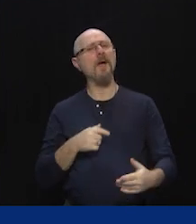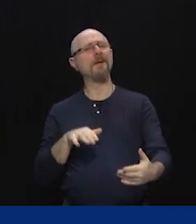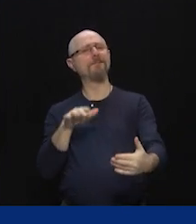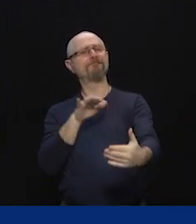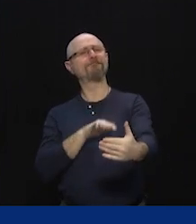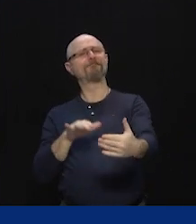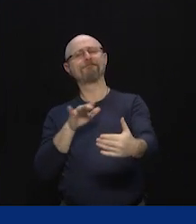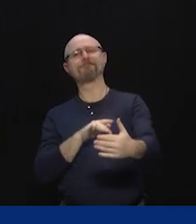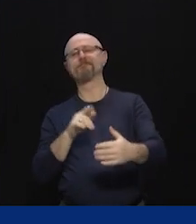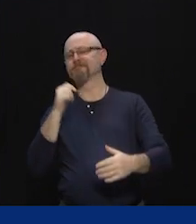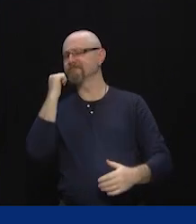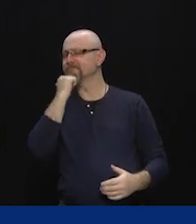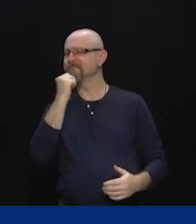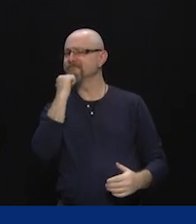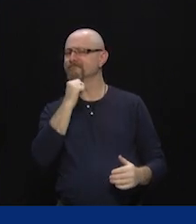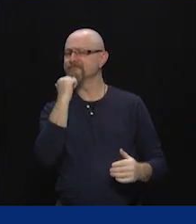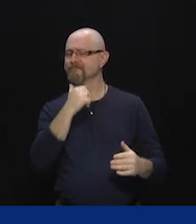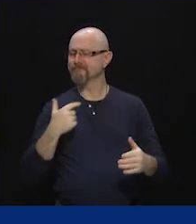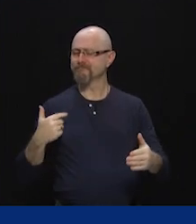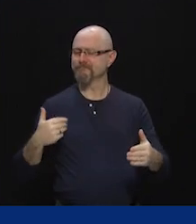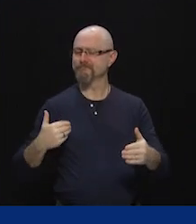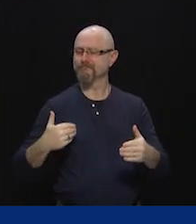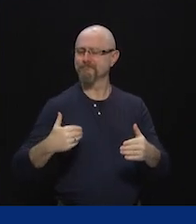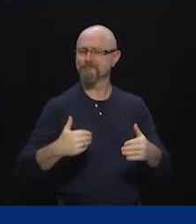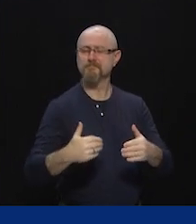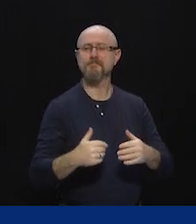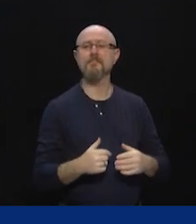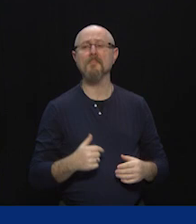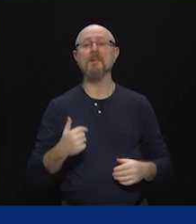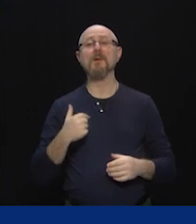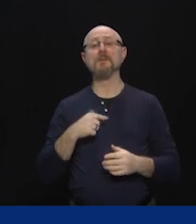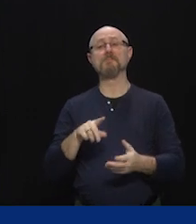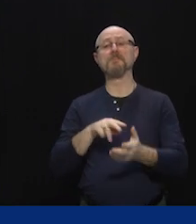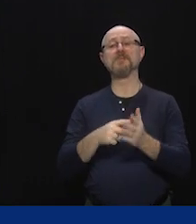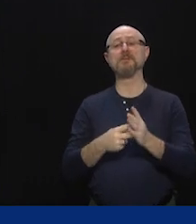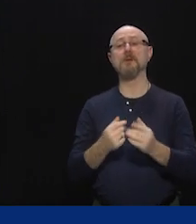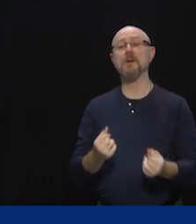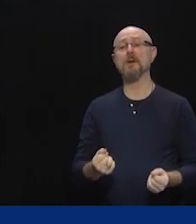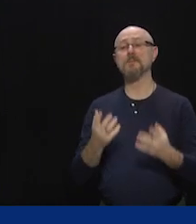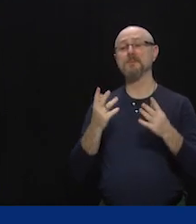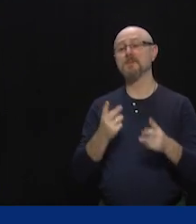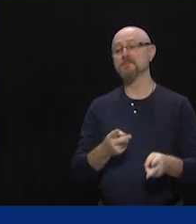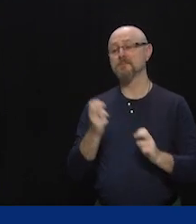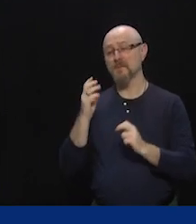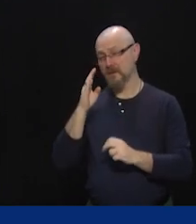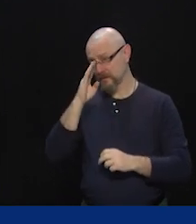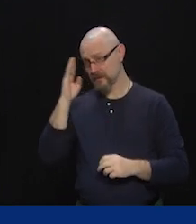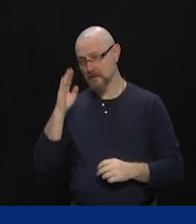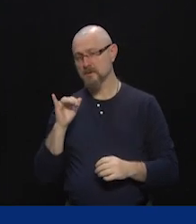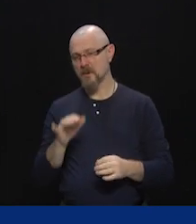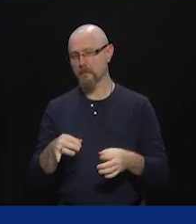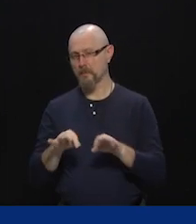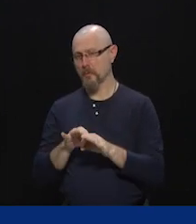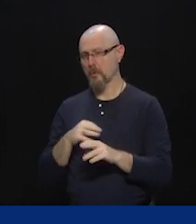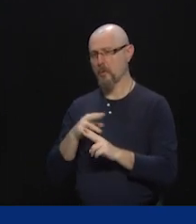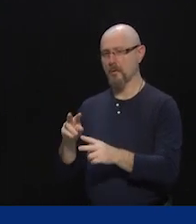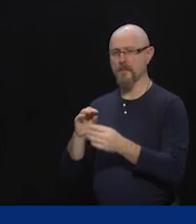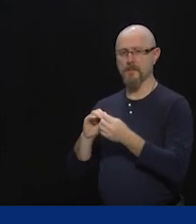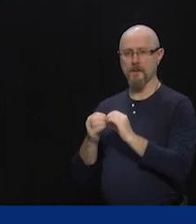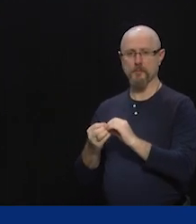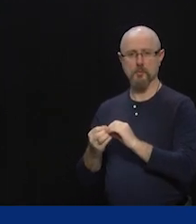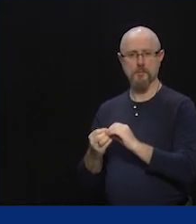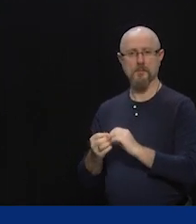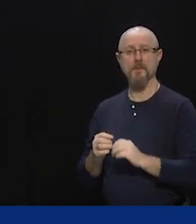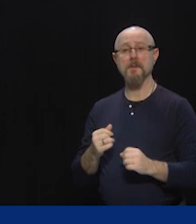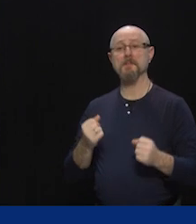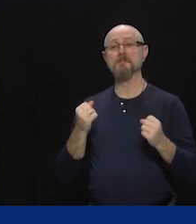basis, but we are not seeing the spike in hospitalizations. Again, for many individuals, the symptoms are mild.